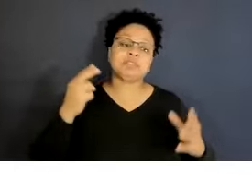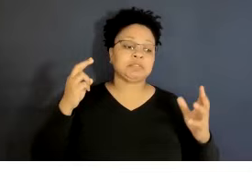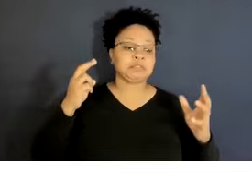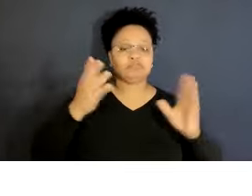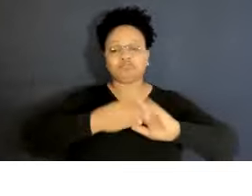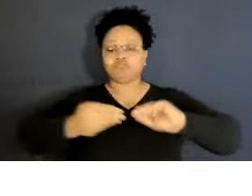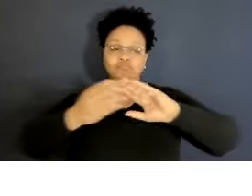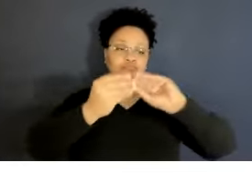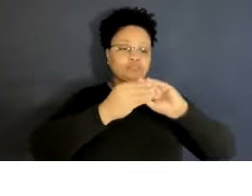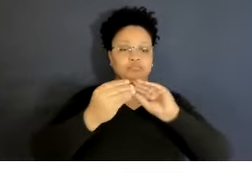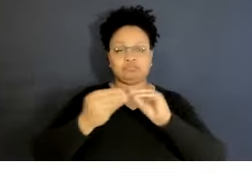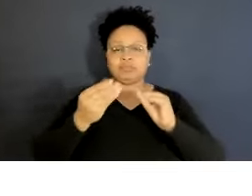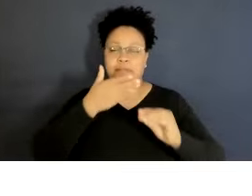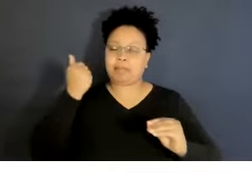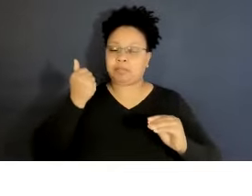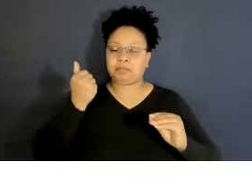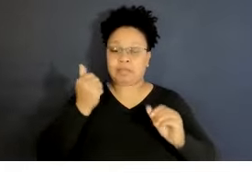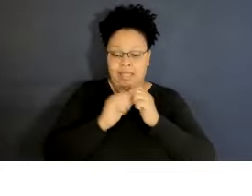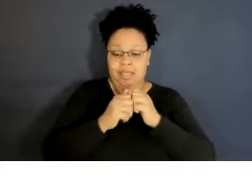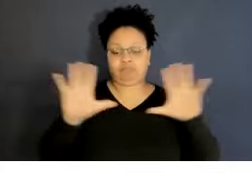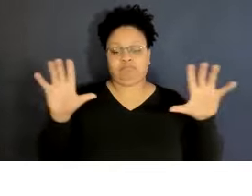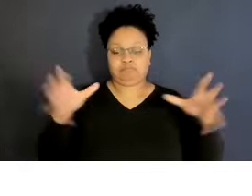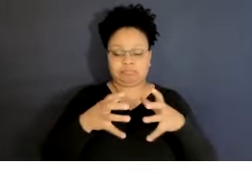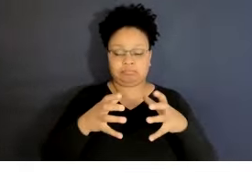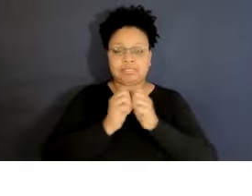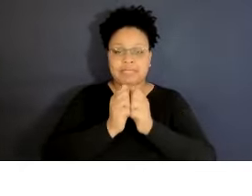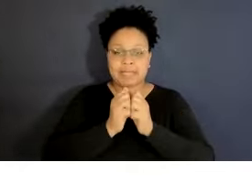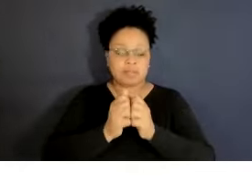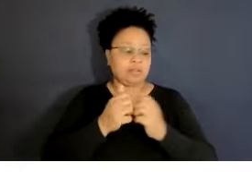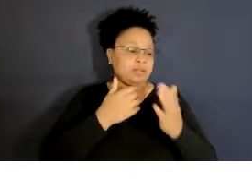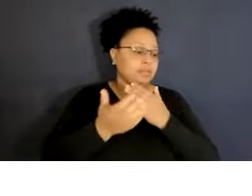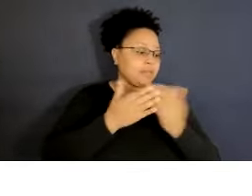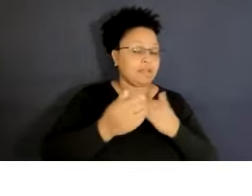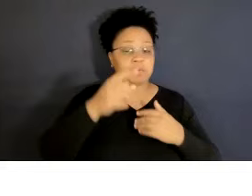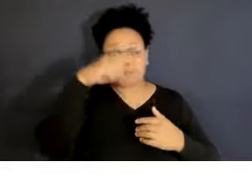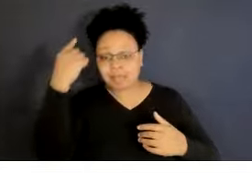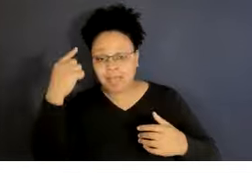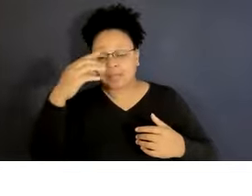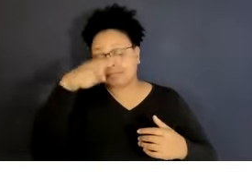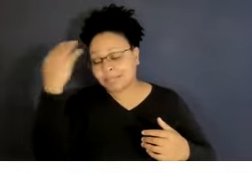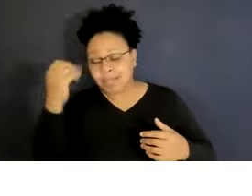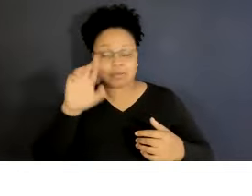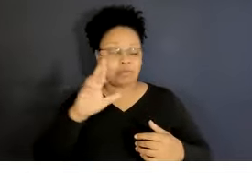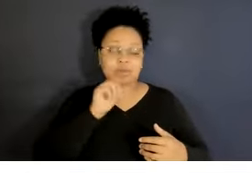to do that. I feel like whether you are Black or not, I feel like